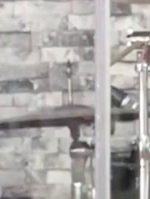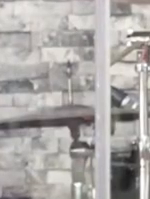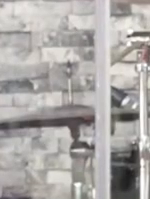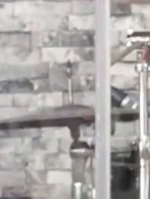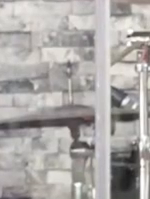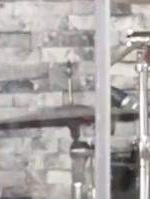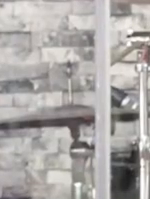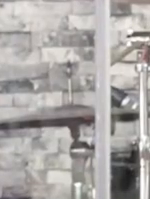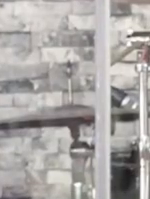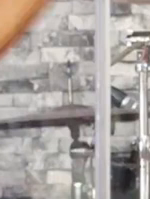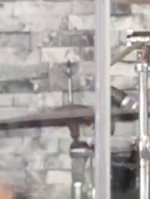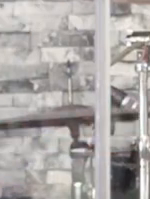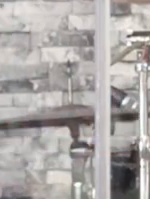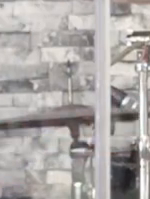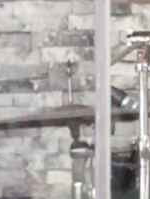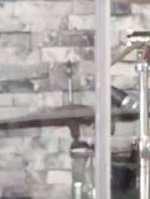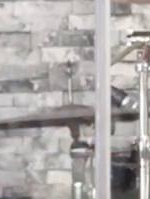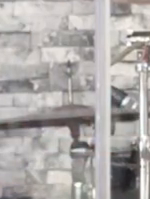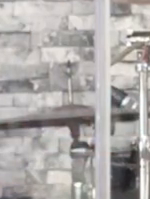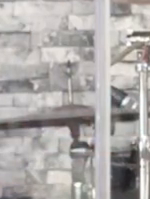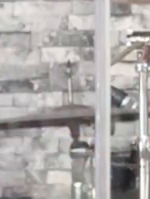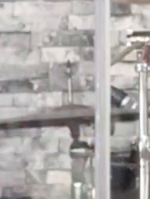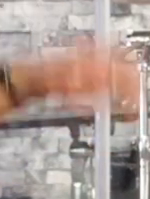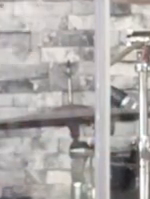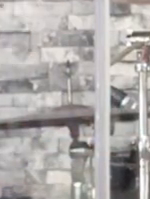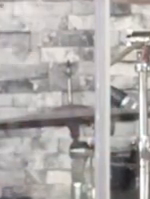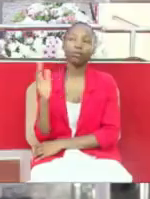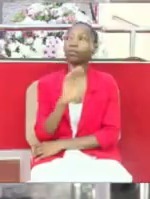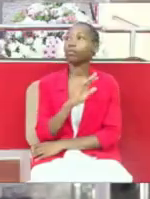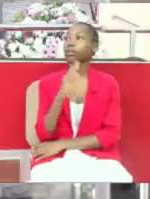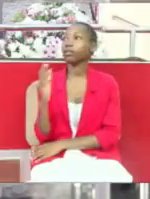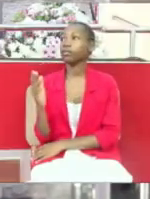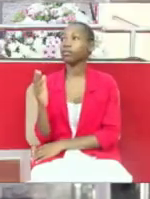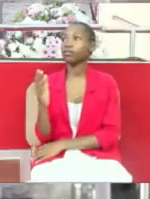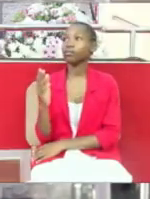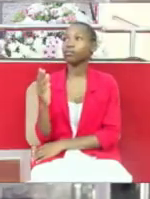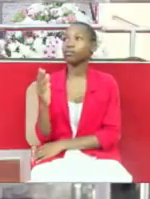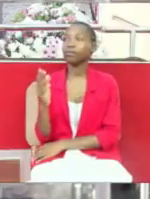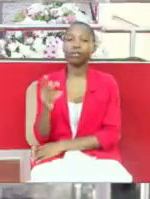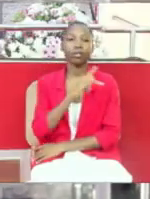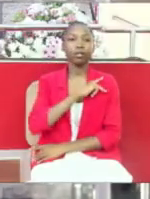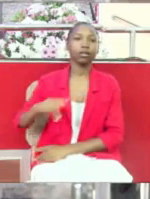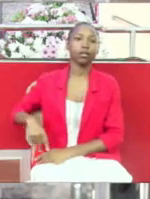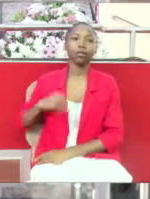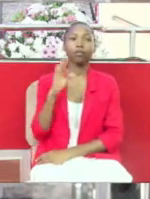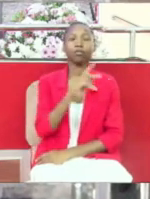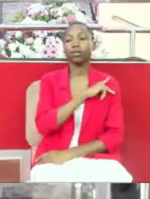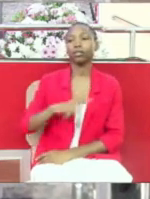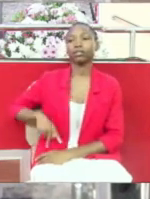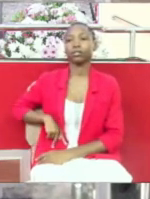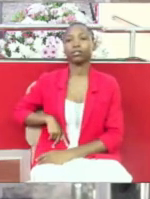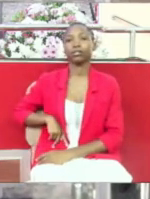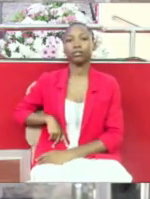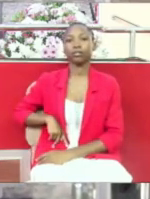Hallelujah. Hallelujah. So we were waving him. Hivyo basi they were waving him. Walikuwa na peperusha. Of kings. Mfalme wa falme. They were